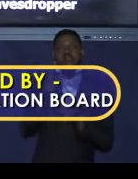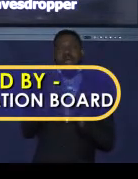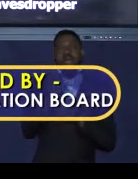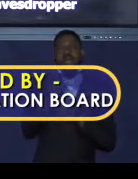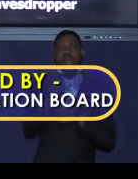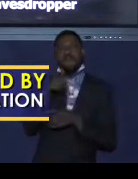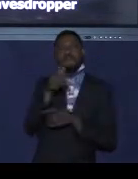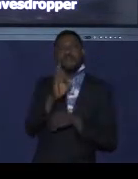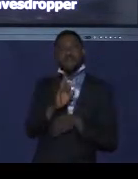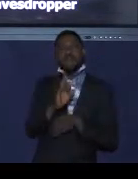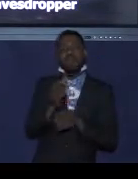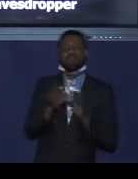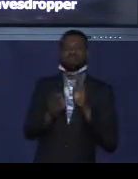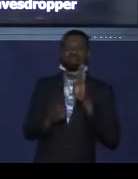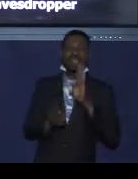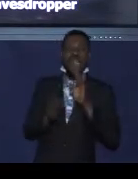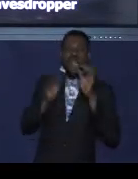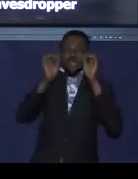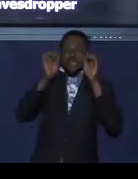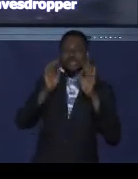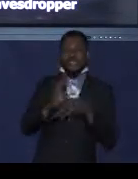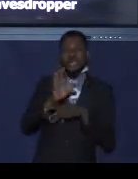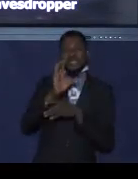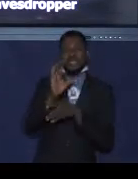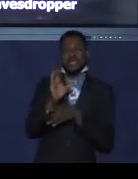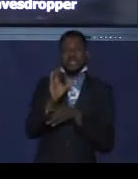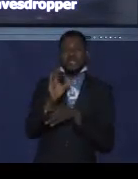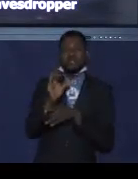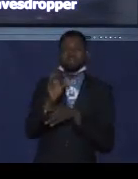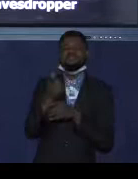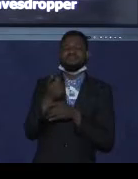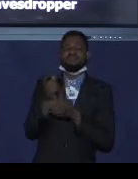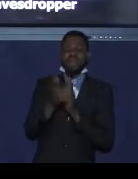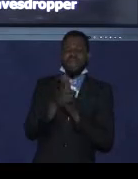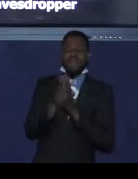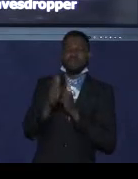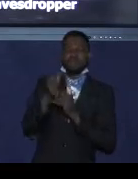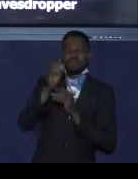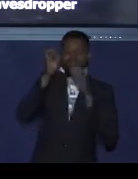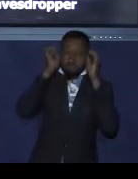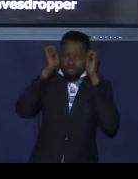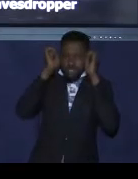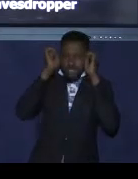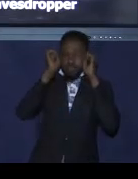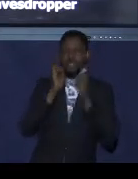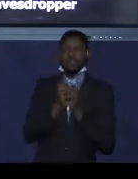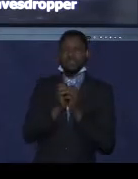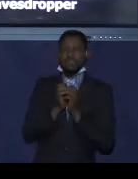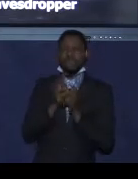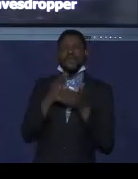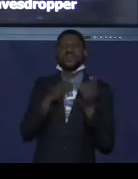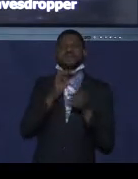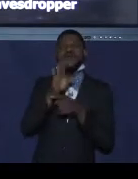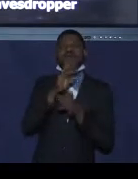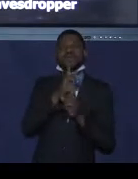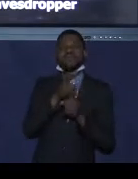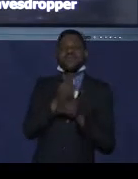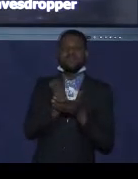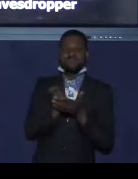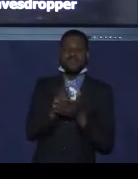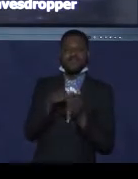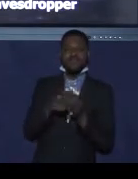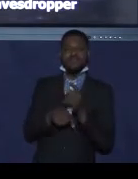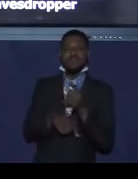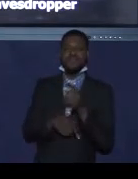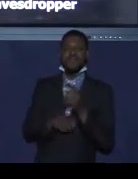A, professor, B, teacher, C, literate. What is your answer? Please